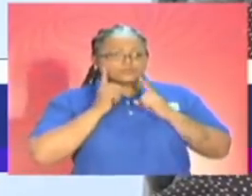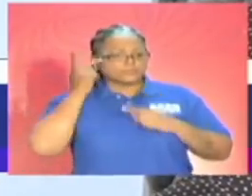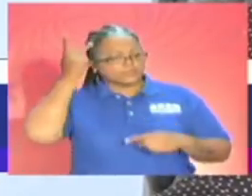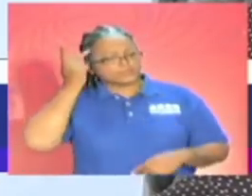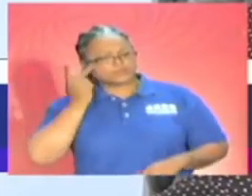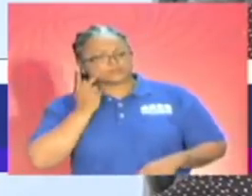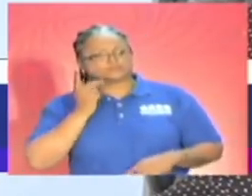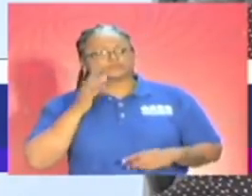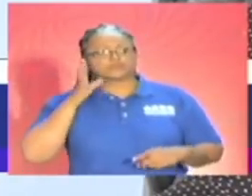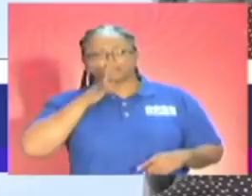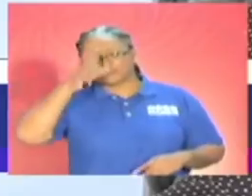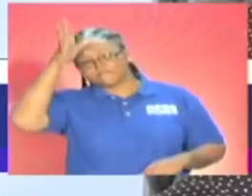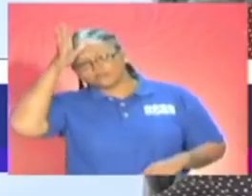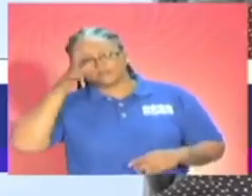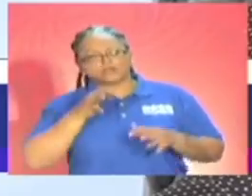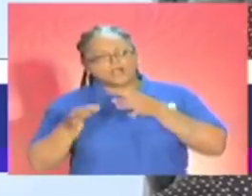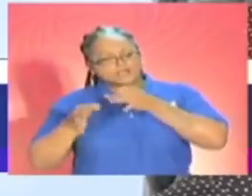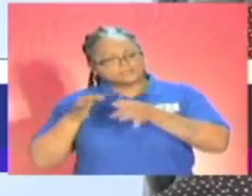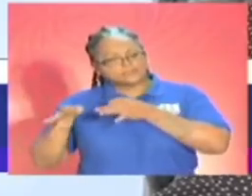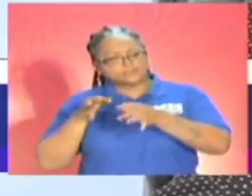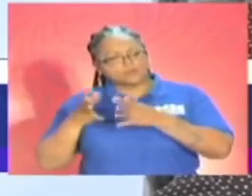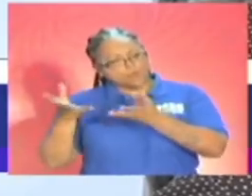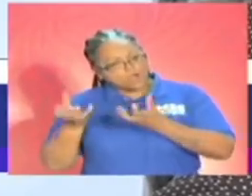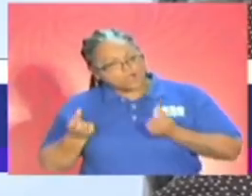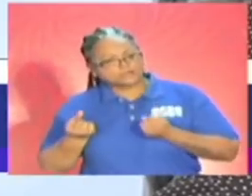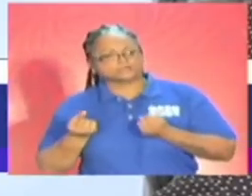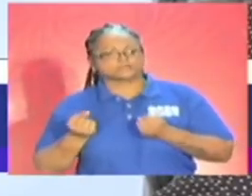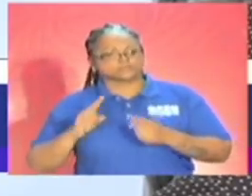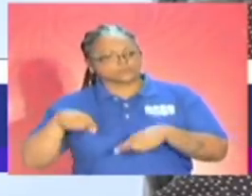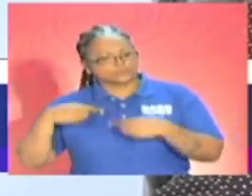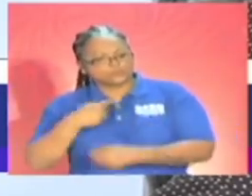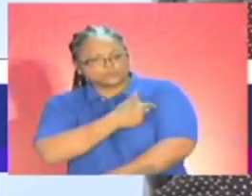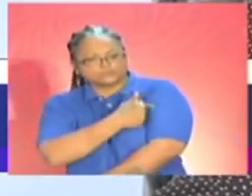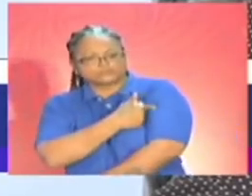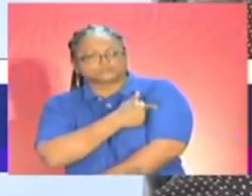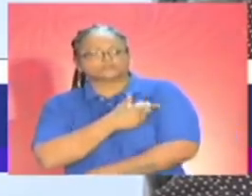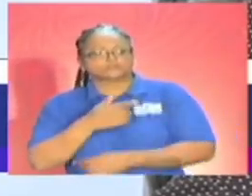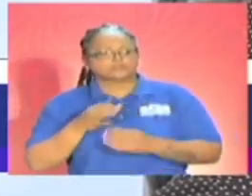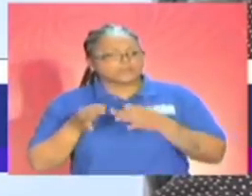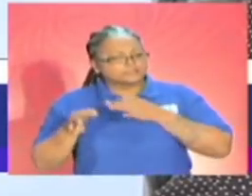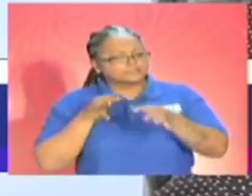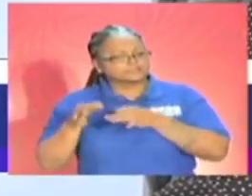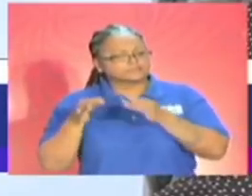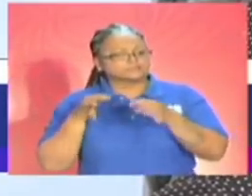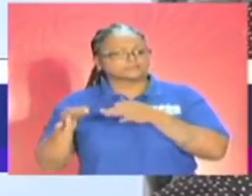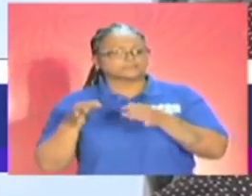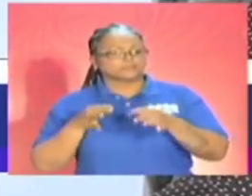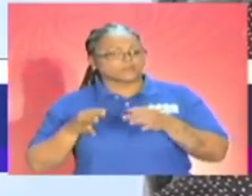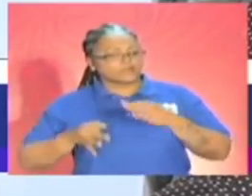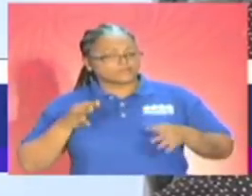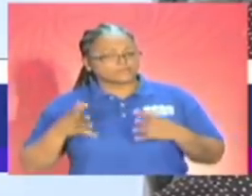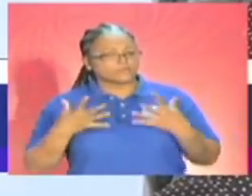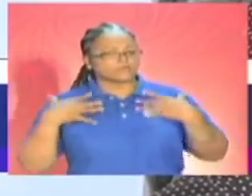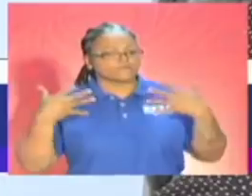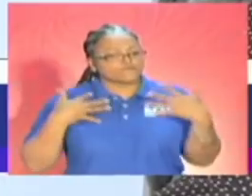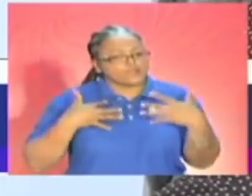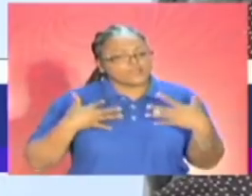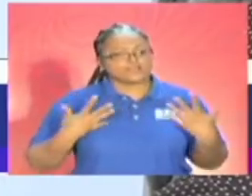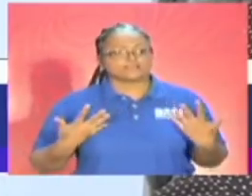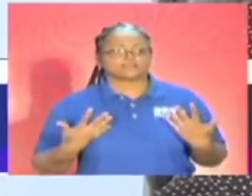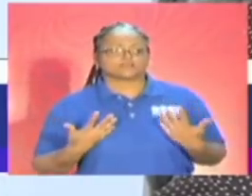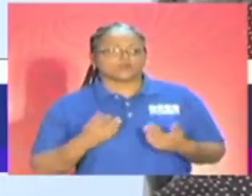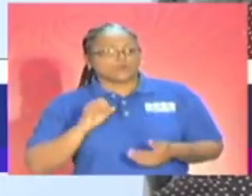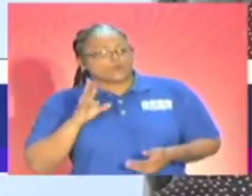we hope that that parent would come around and explain your fears and anxieties with respect to the risk of getting